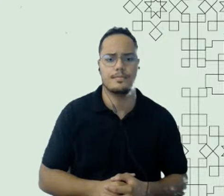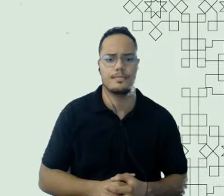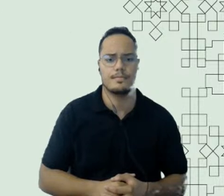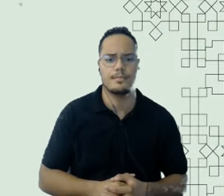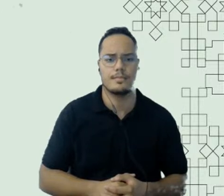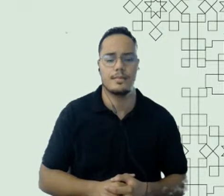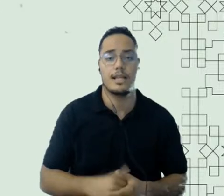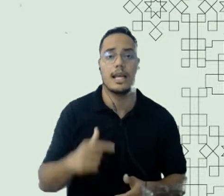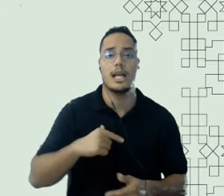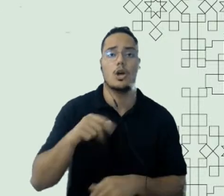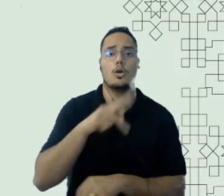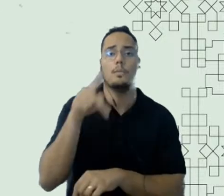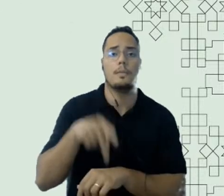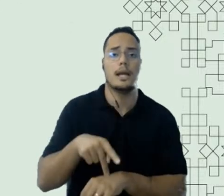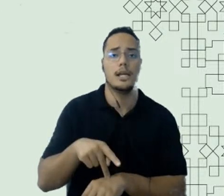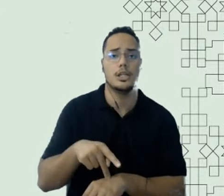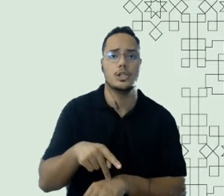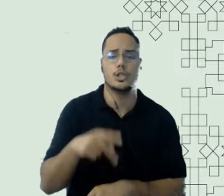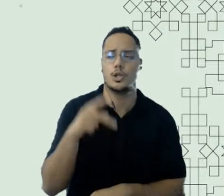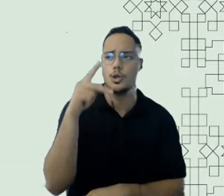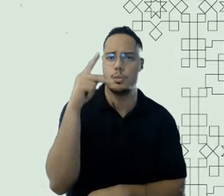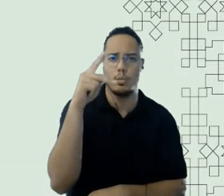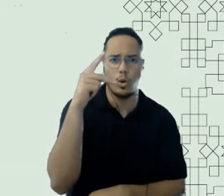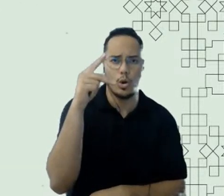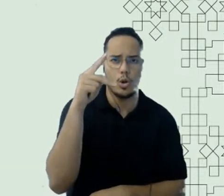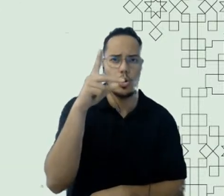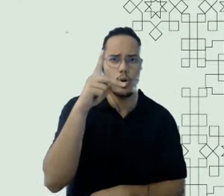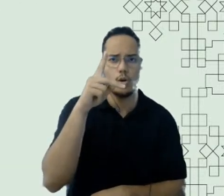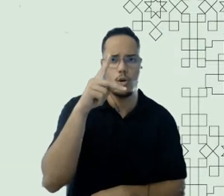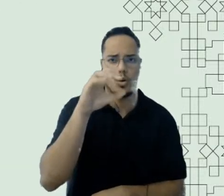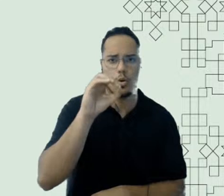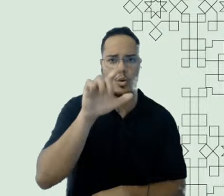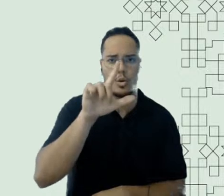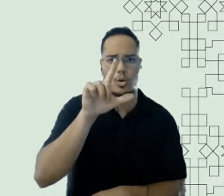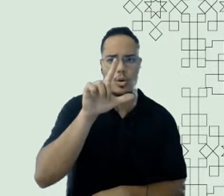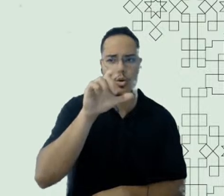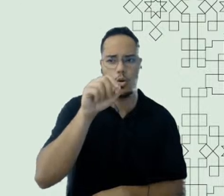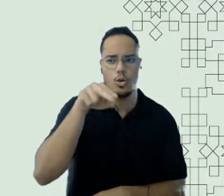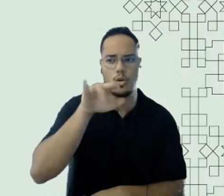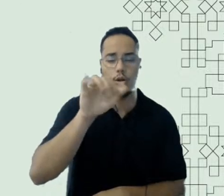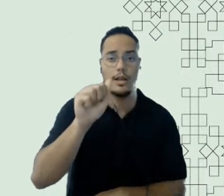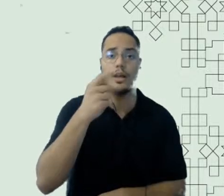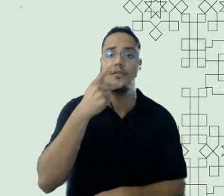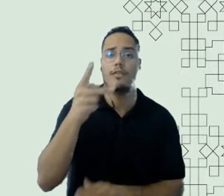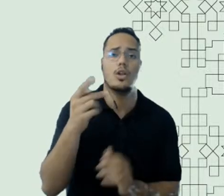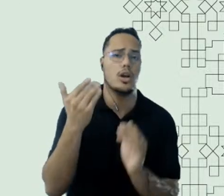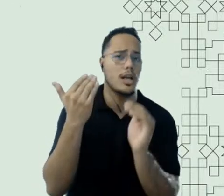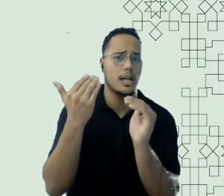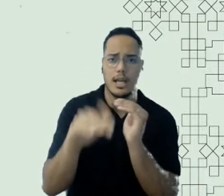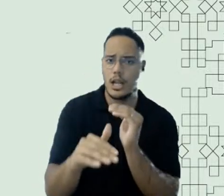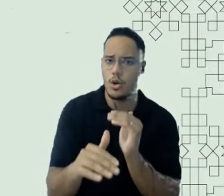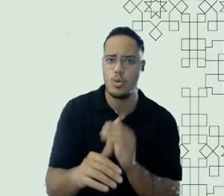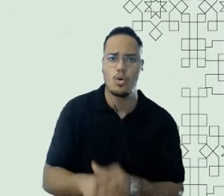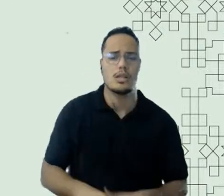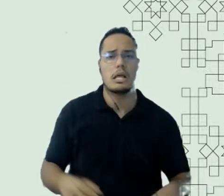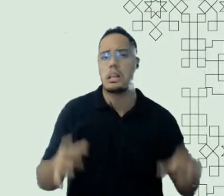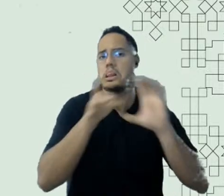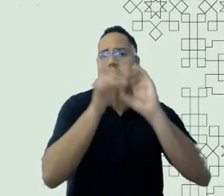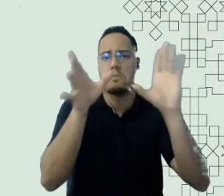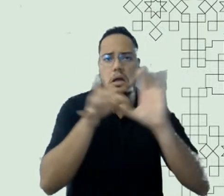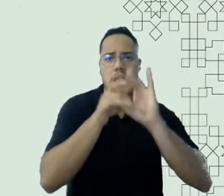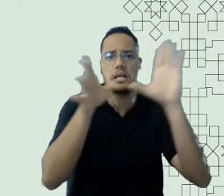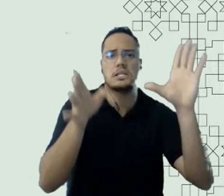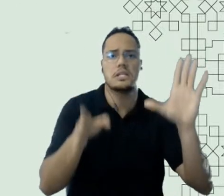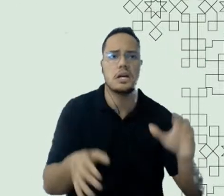Court of Justice by saying that it was against freedom of expression. The Court of Justice 2 years ago already said